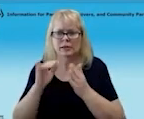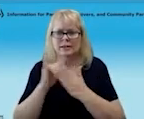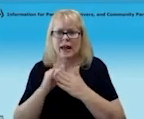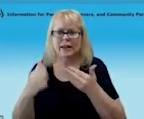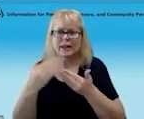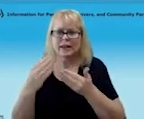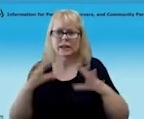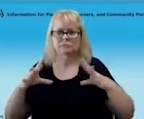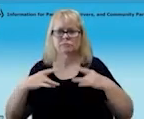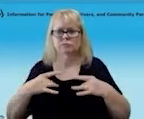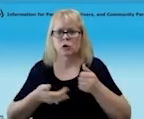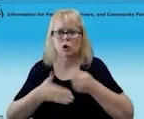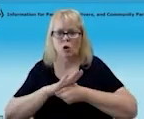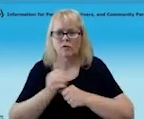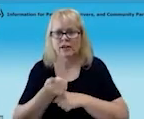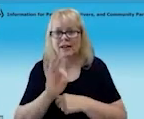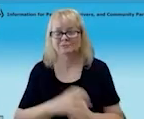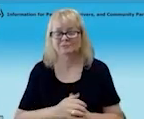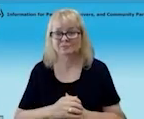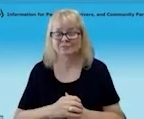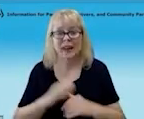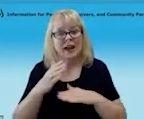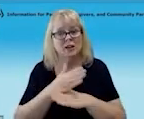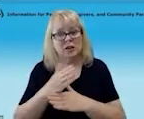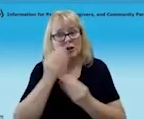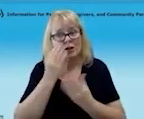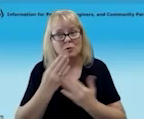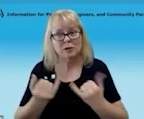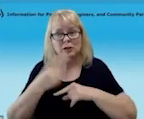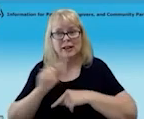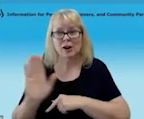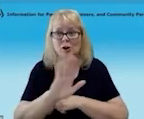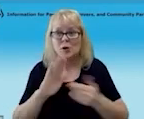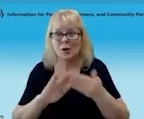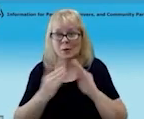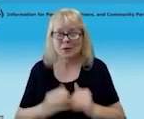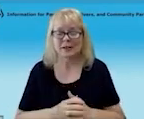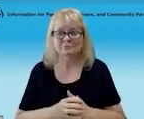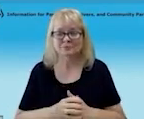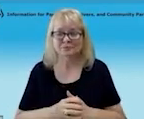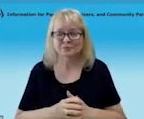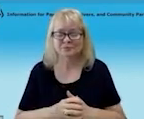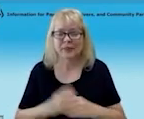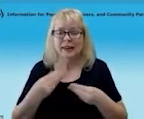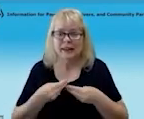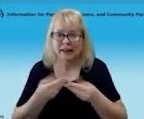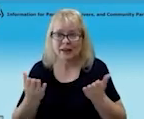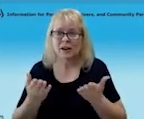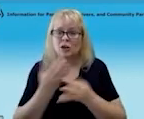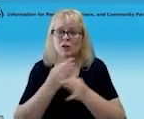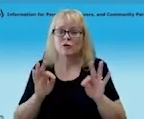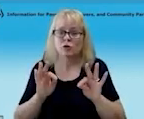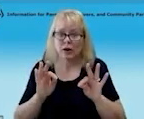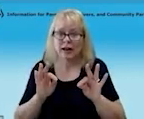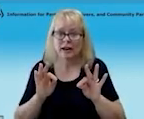Pacific Islander children and youth who live in communities disproportionately impacted by COVID-19. I want